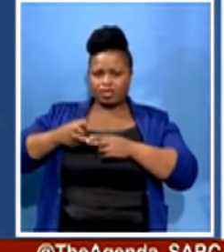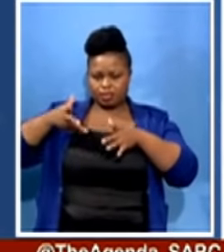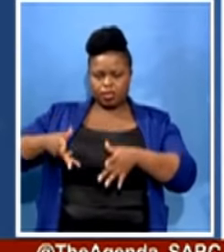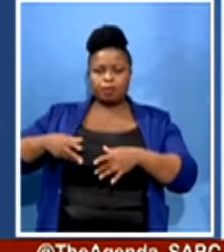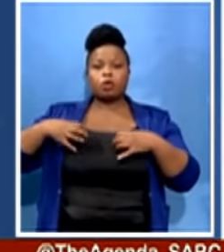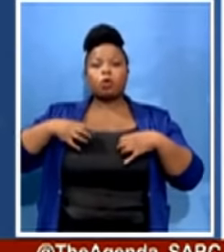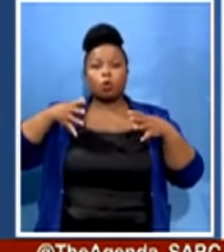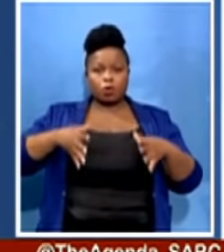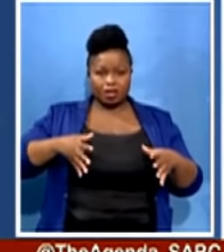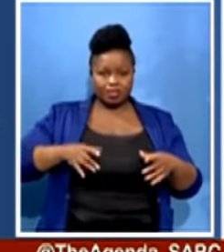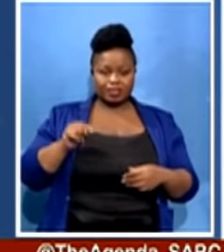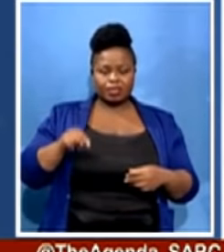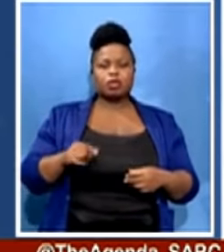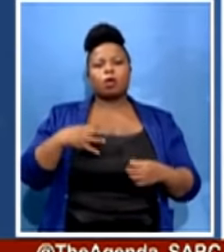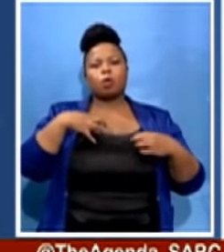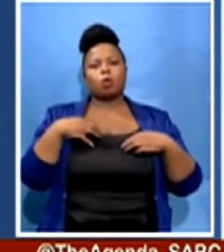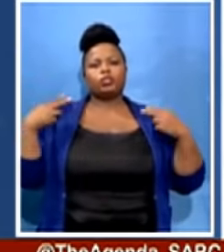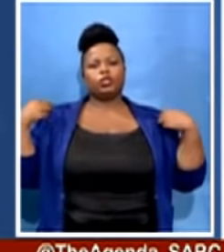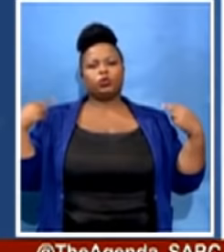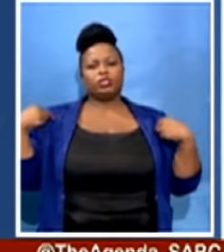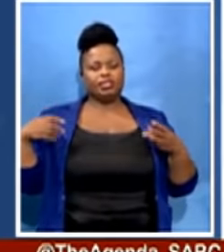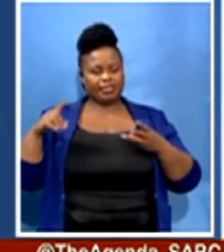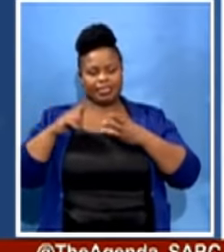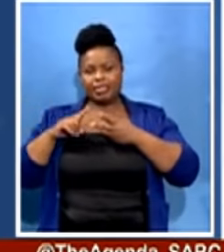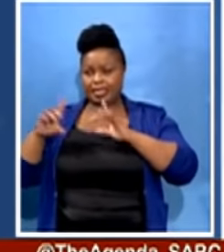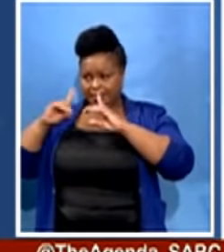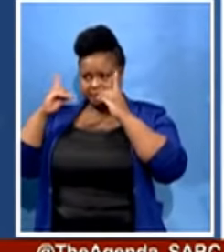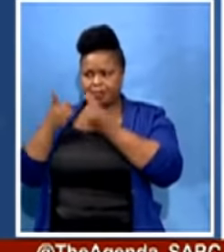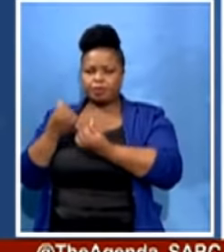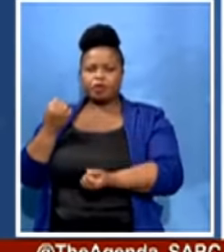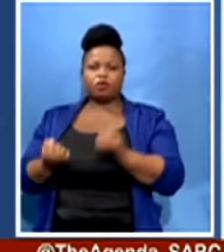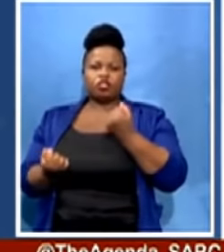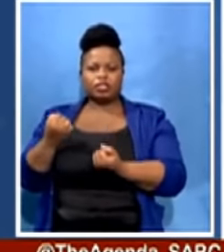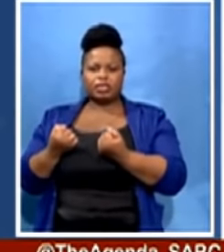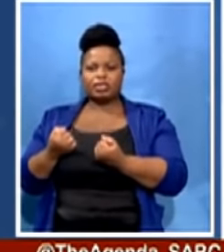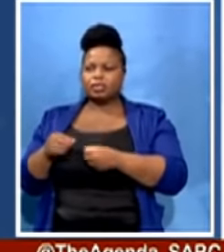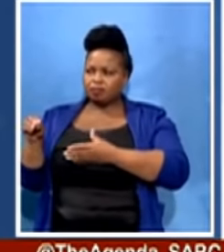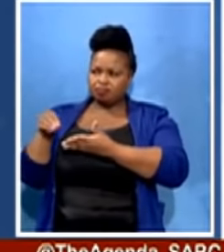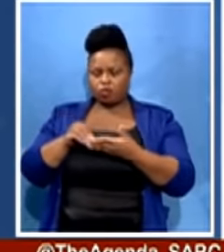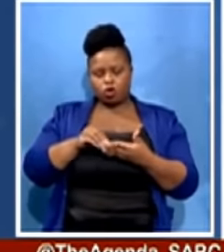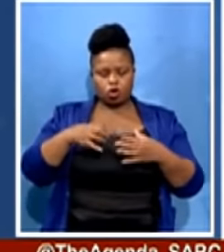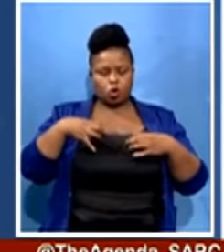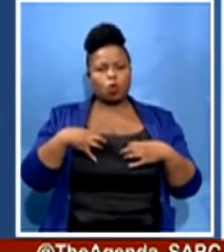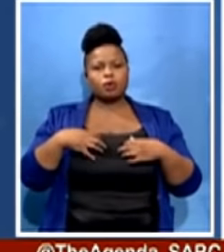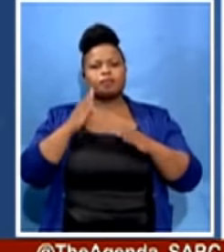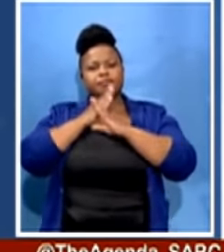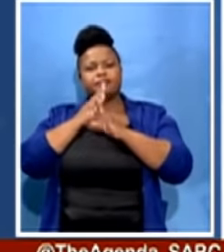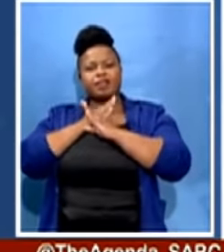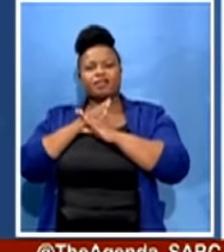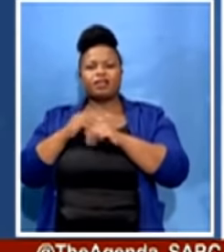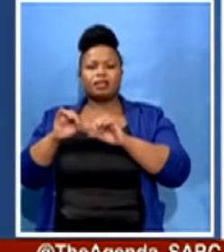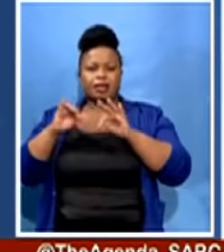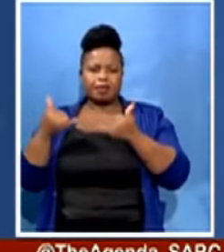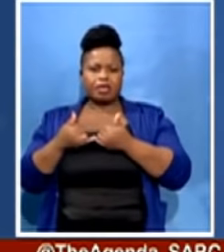the Department of Justice has also engaged a private security company that looks after the building. Will security now